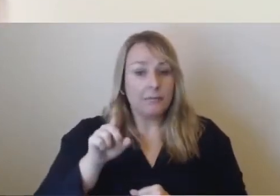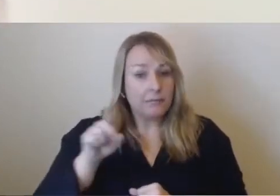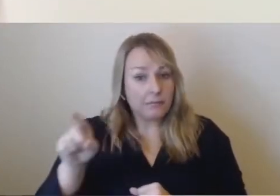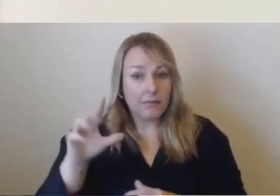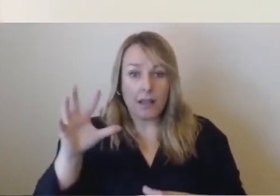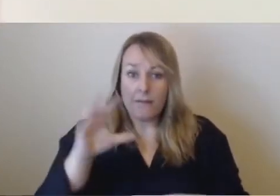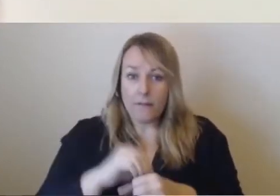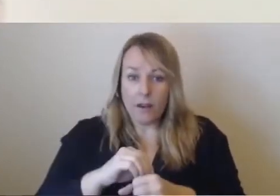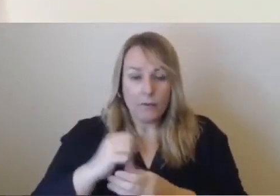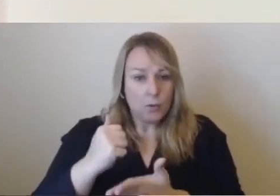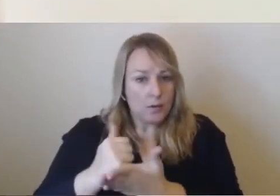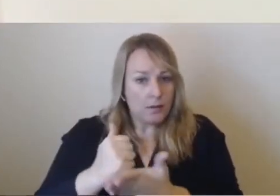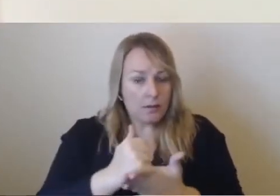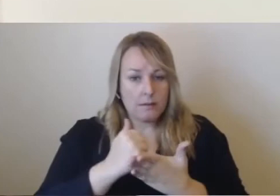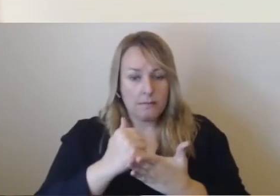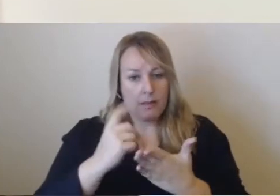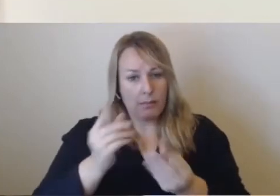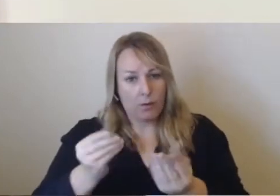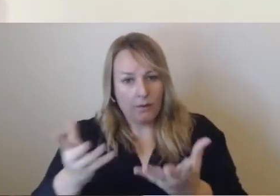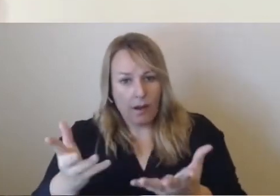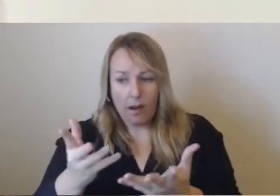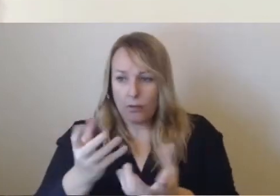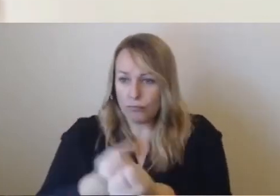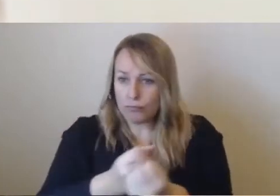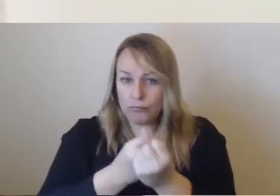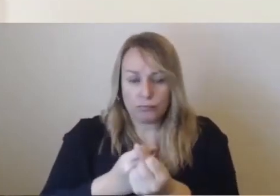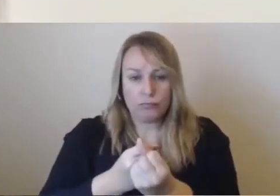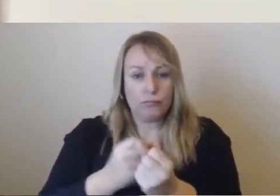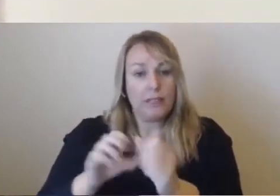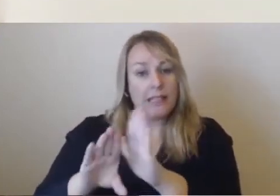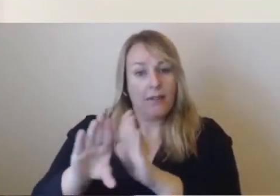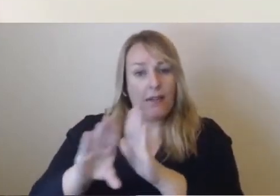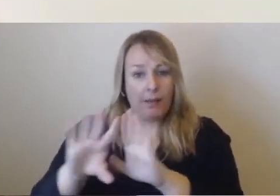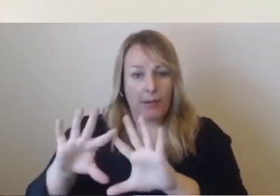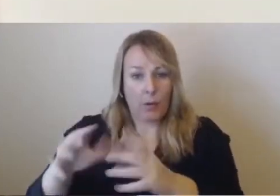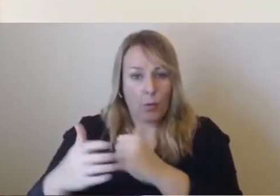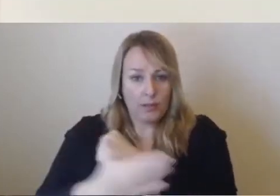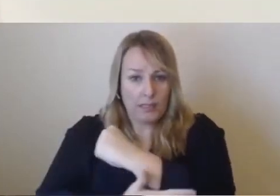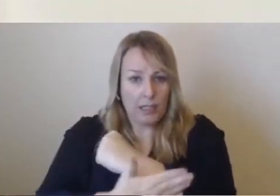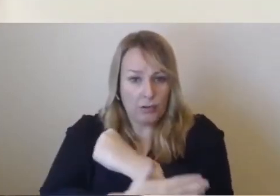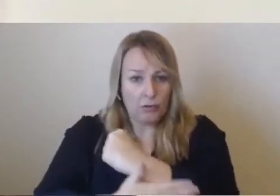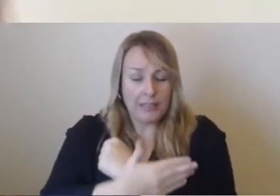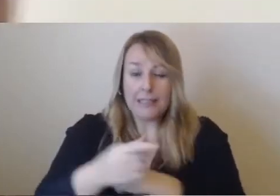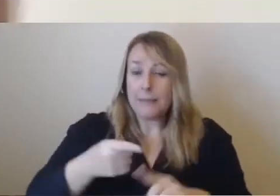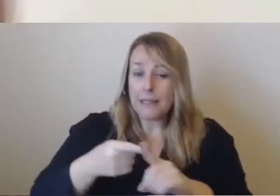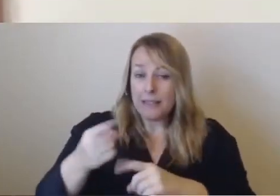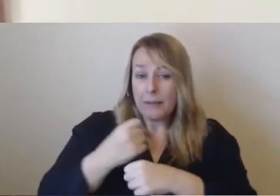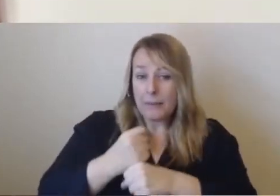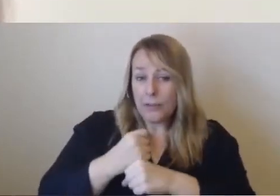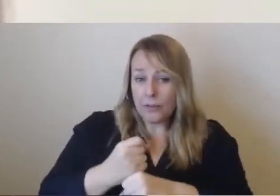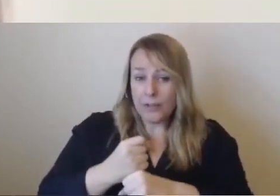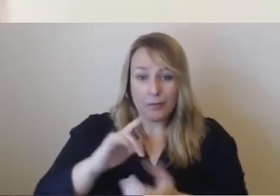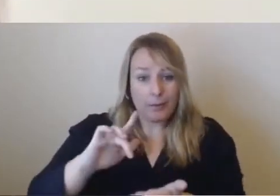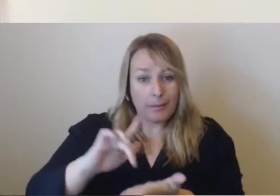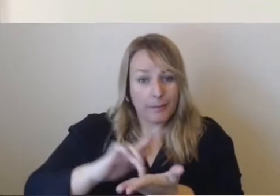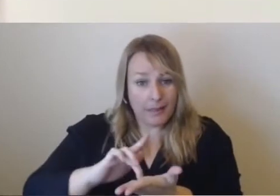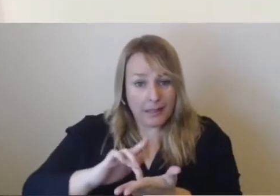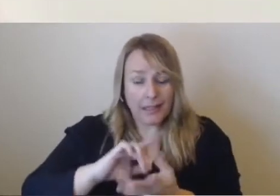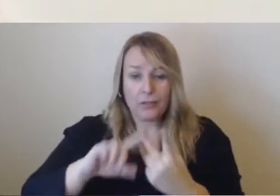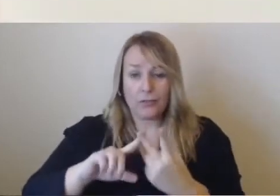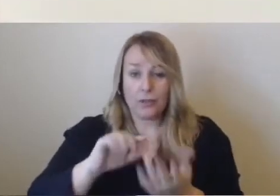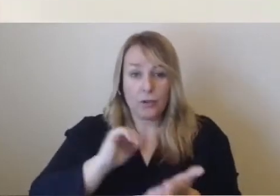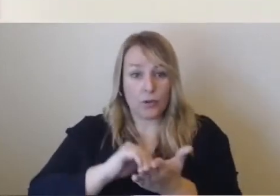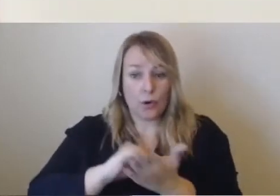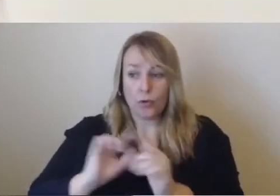and providing assistance to the developing world in particular in manufacturing drugs and having doctors go into